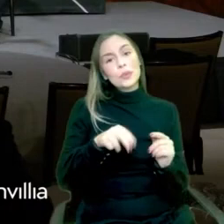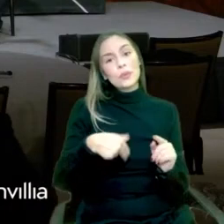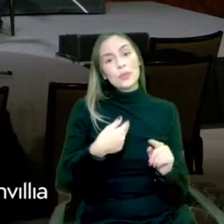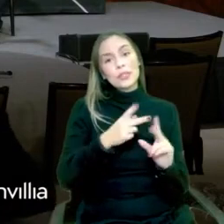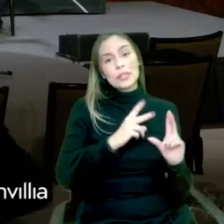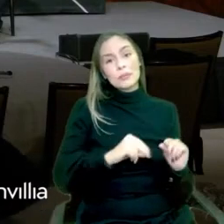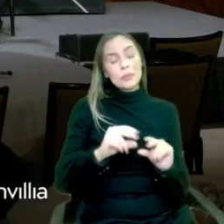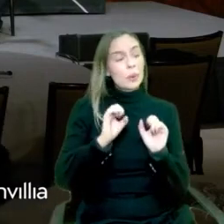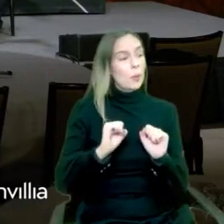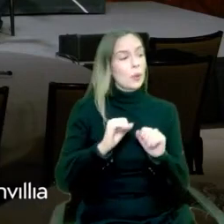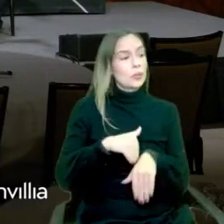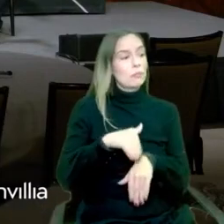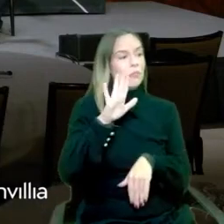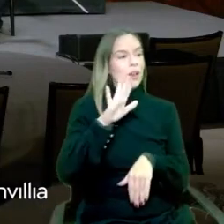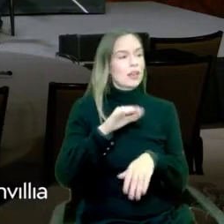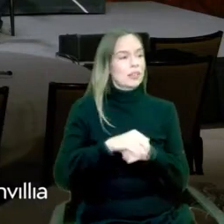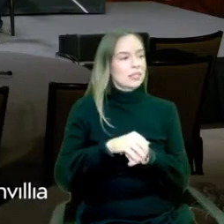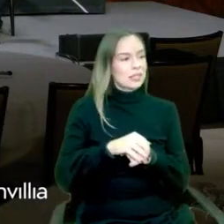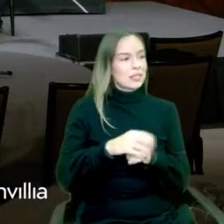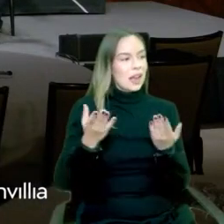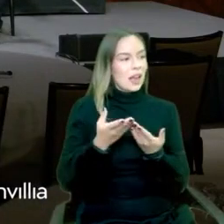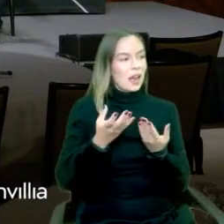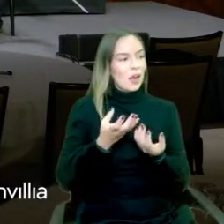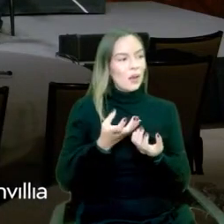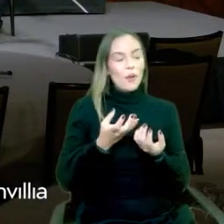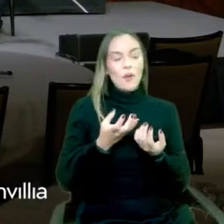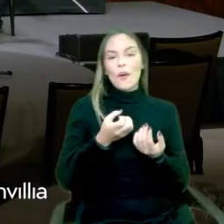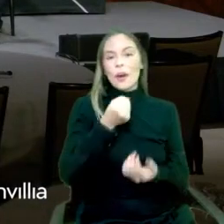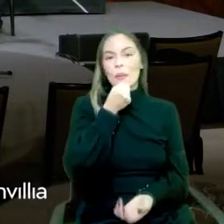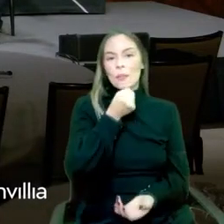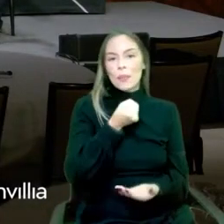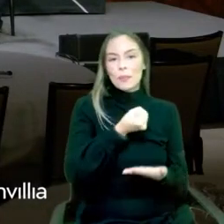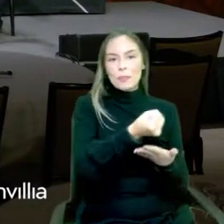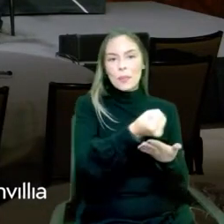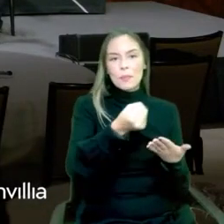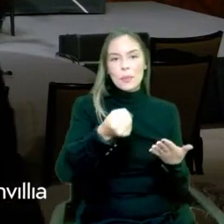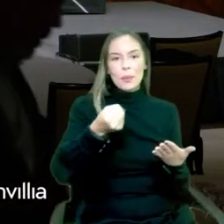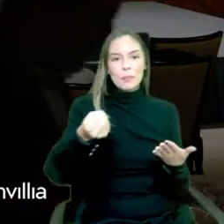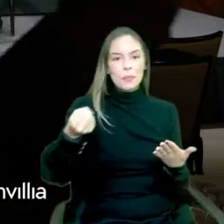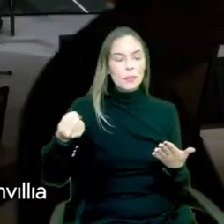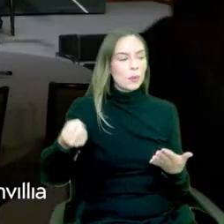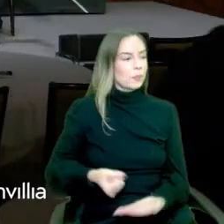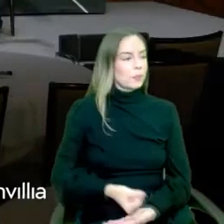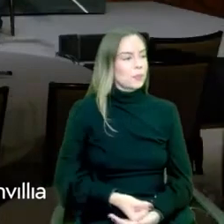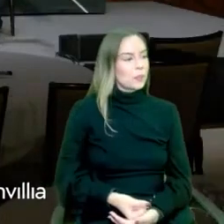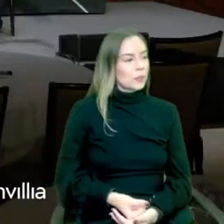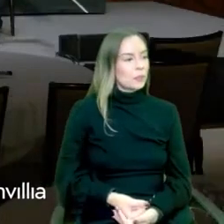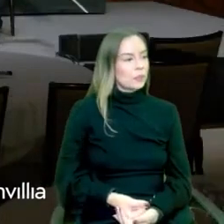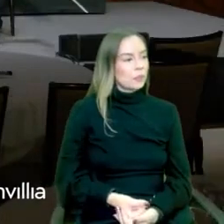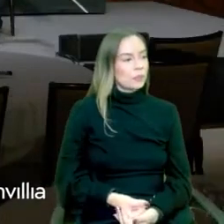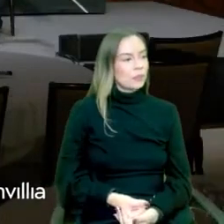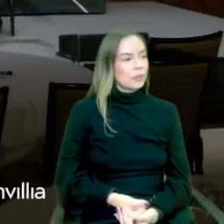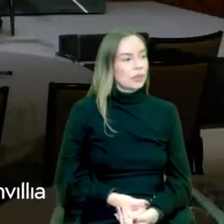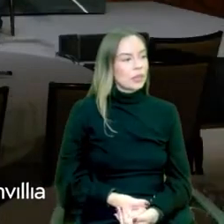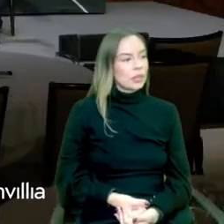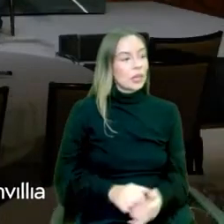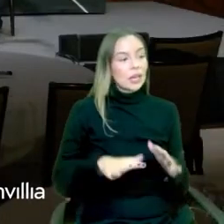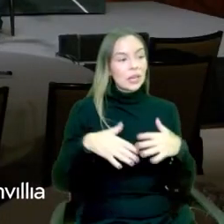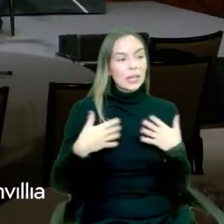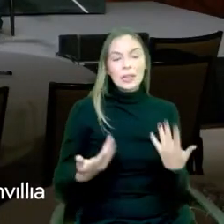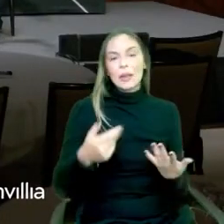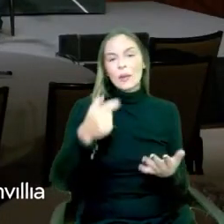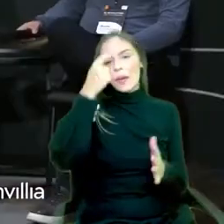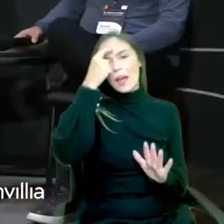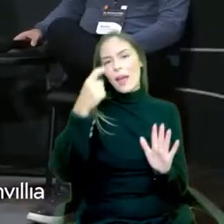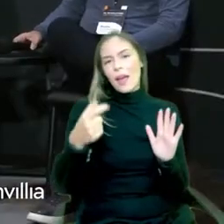And we'll just share the mics here. So with the AI revolution, we have